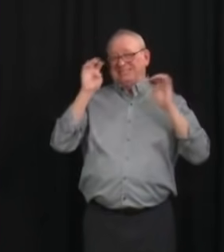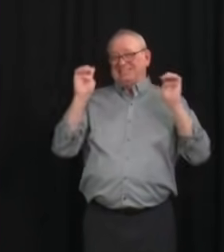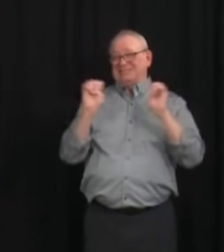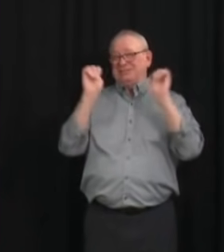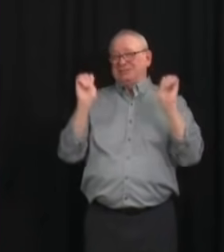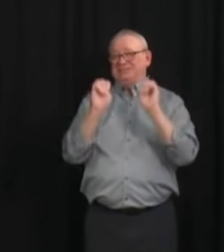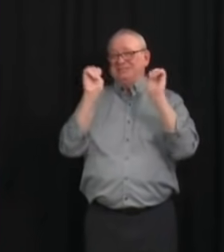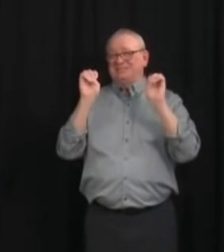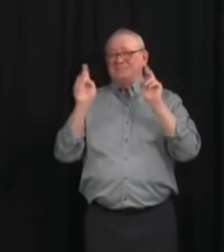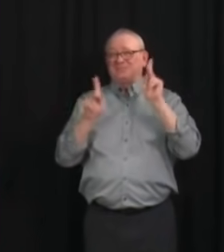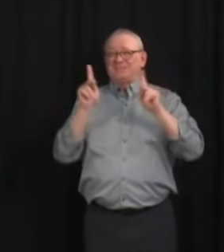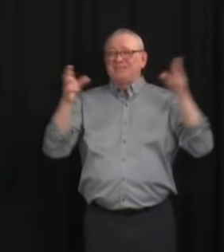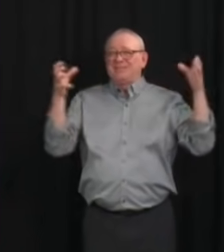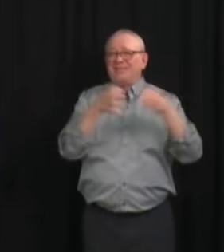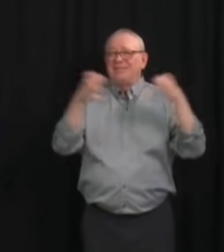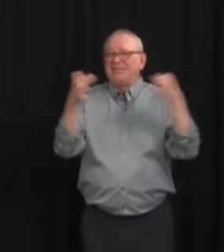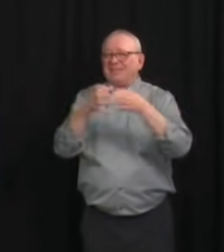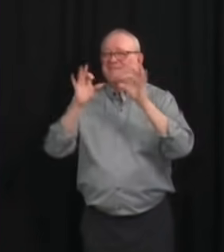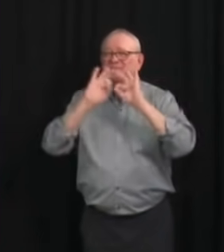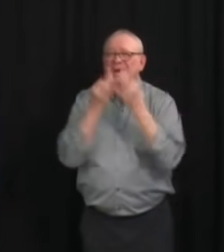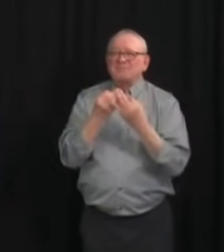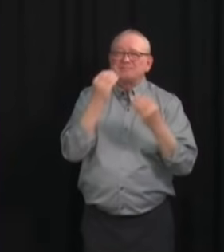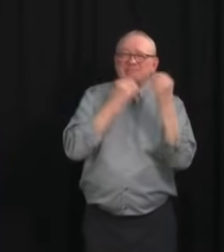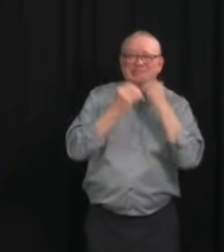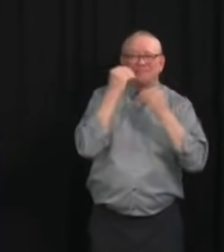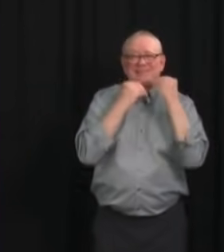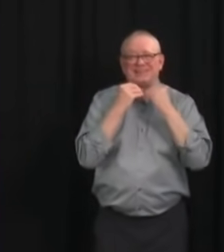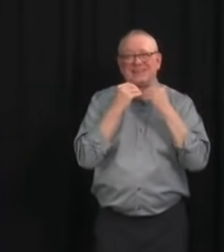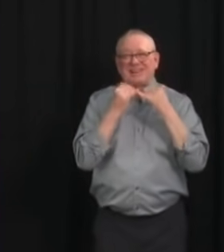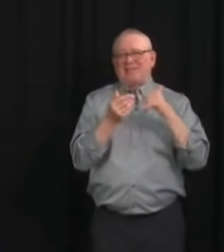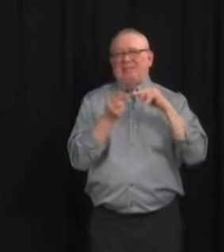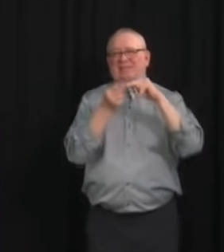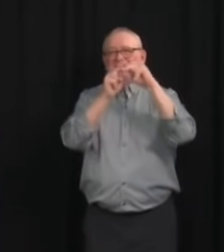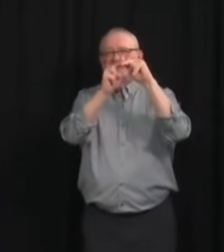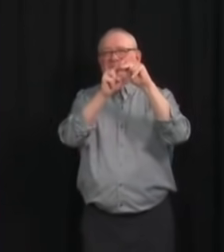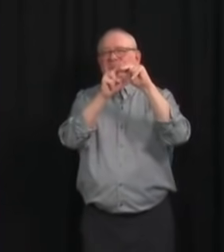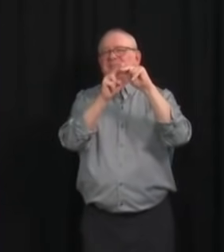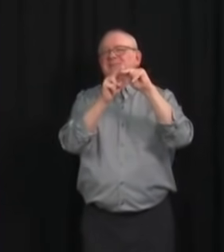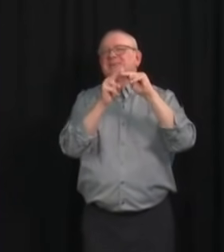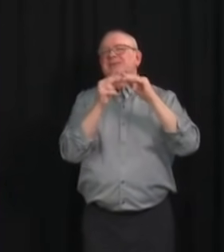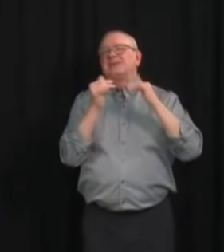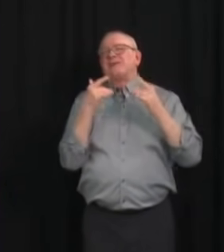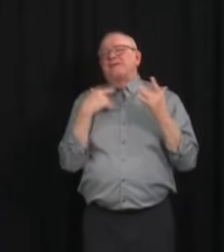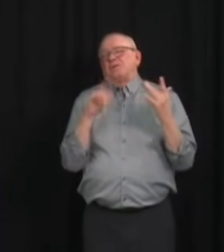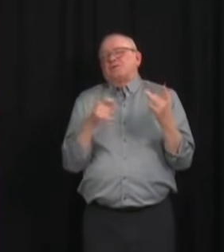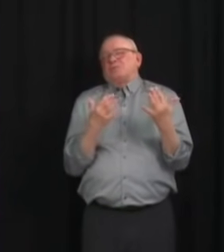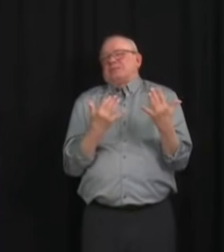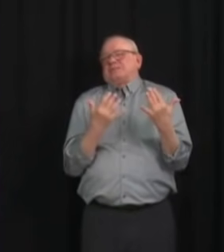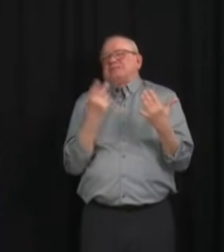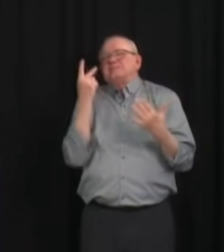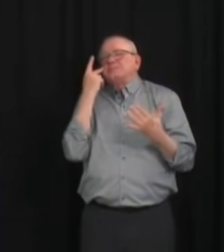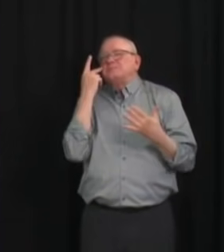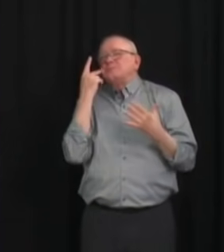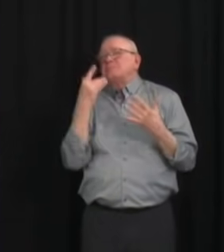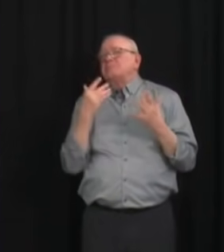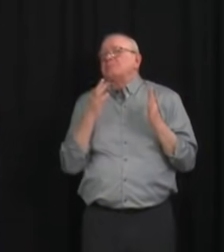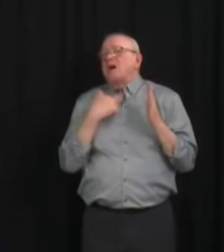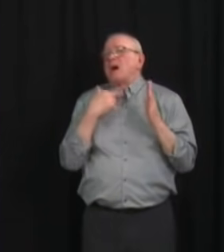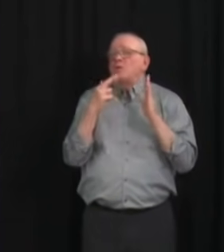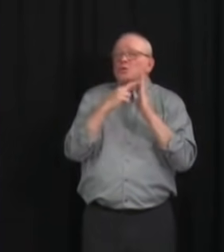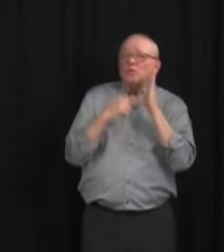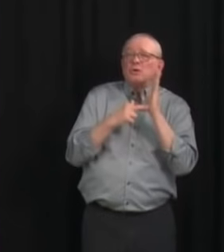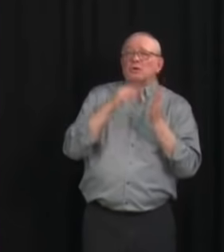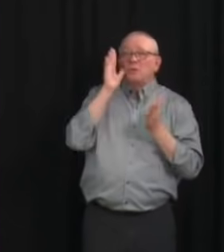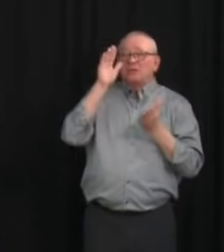to see if the additional public health measures have limited spread. So those are 2 things we'll be watching for